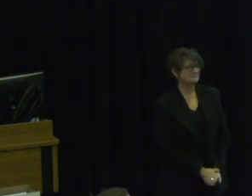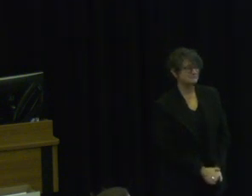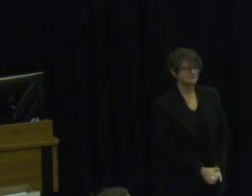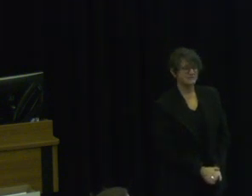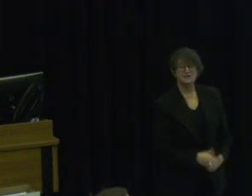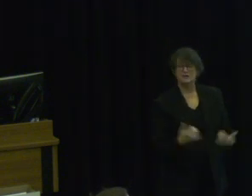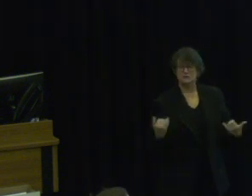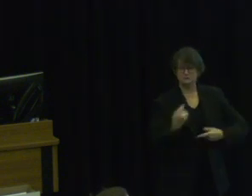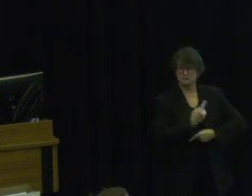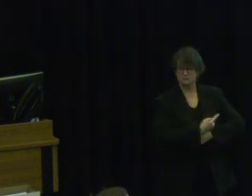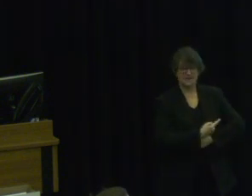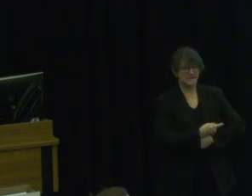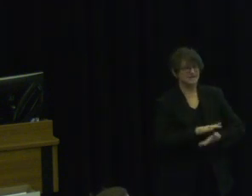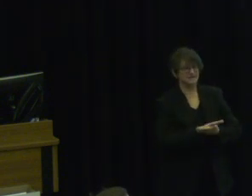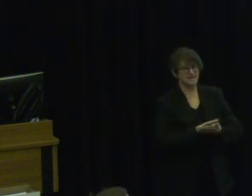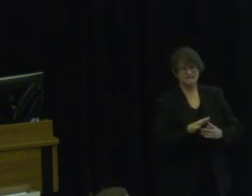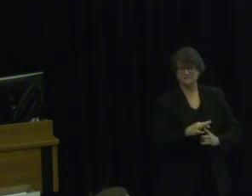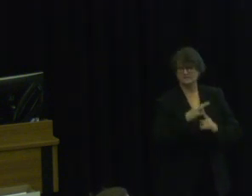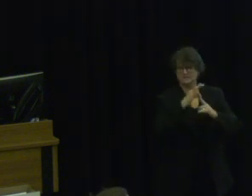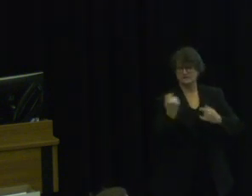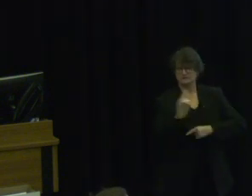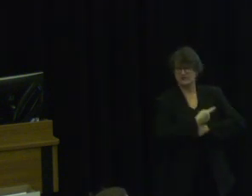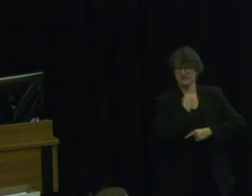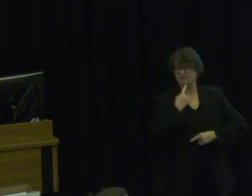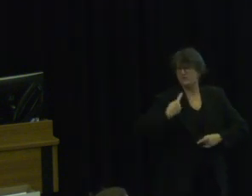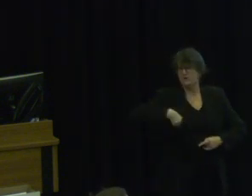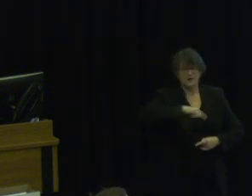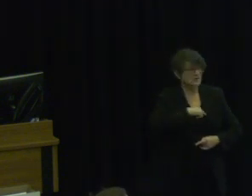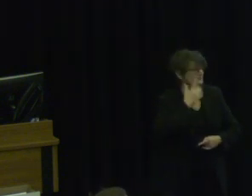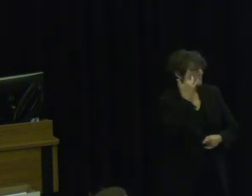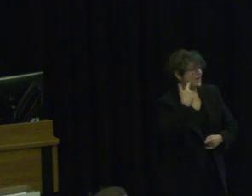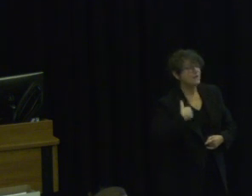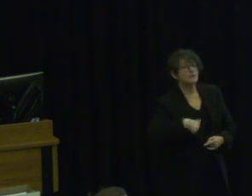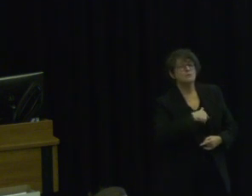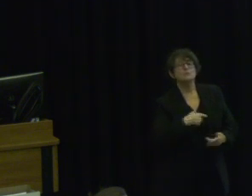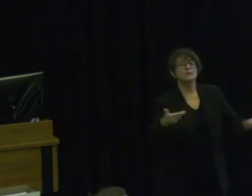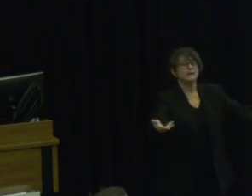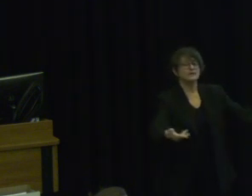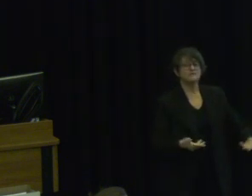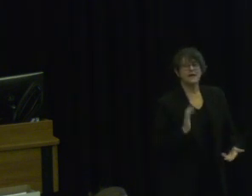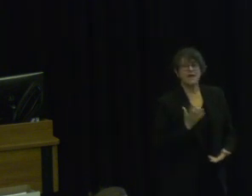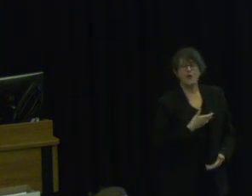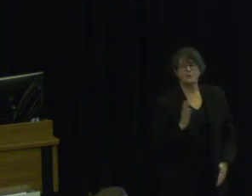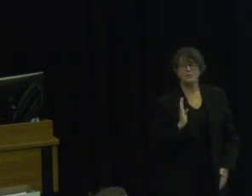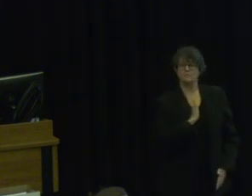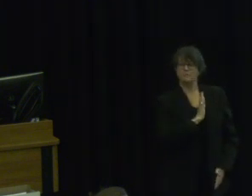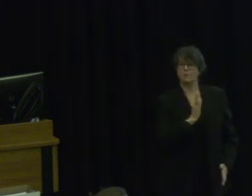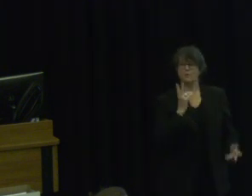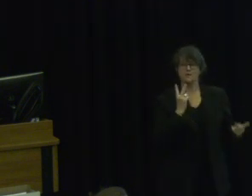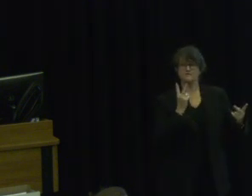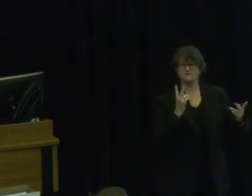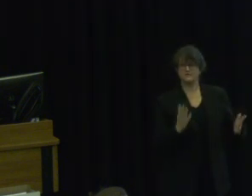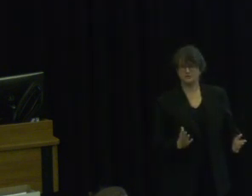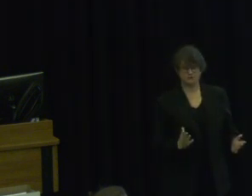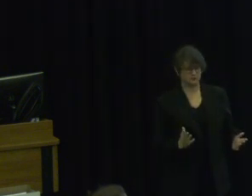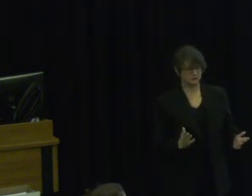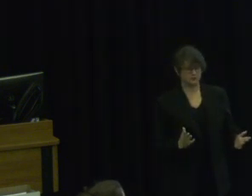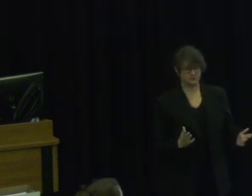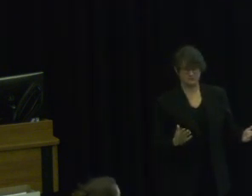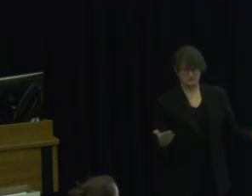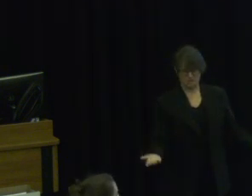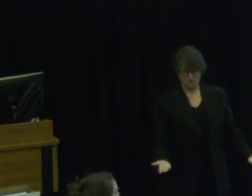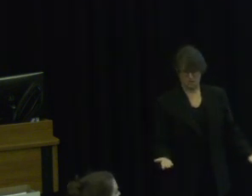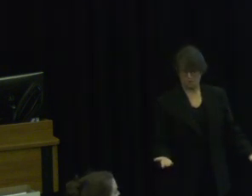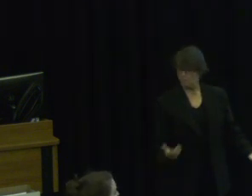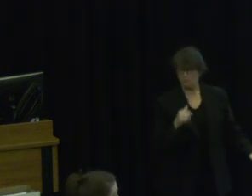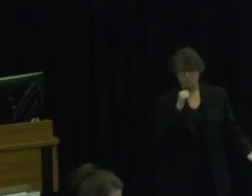Today is a nice special day for us because we invited our Board of Visitors for the university. We don't always get a chance to integrate our Board of